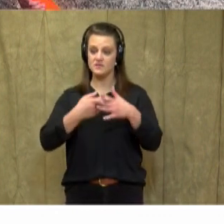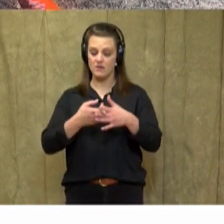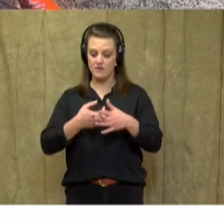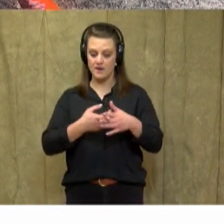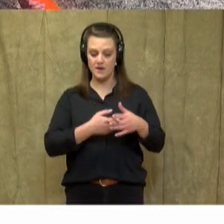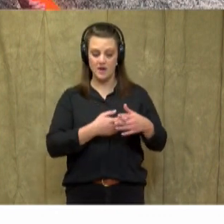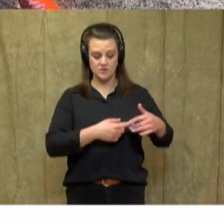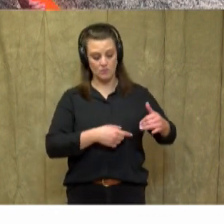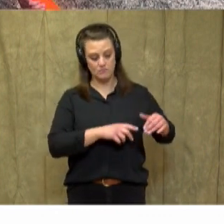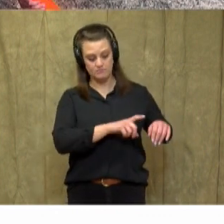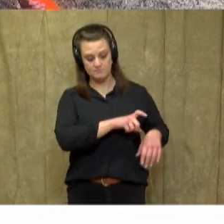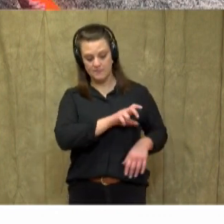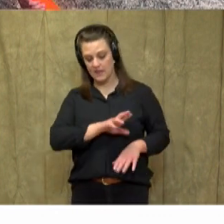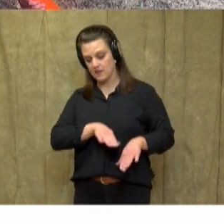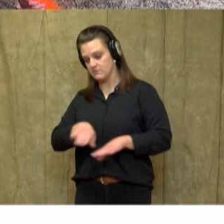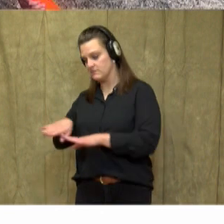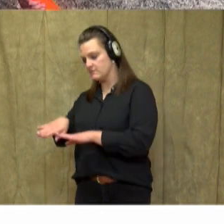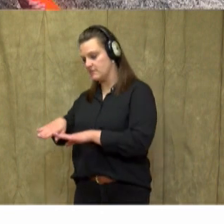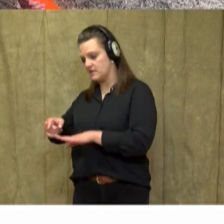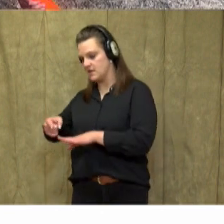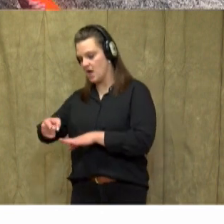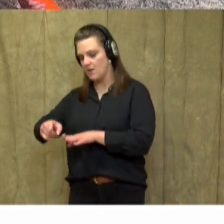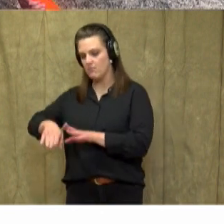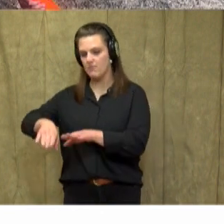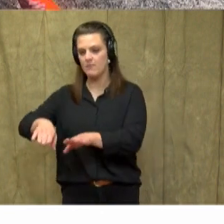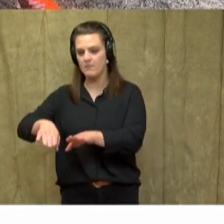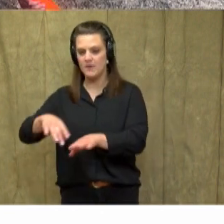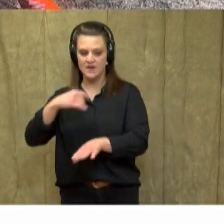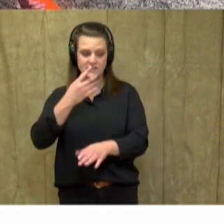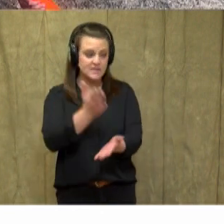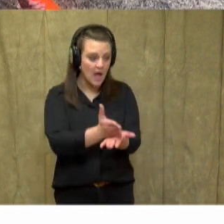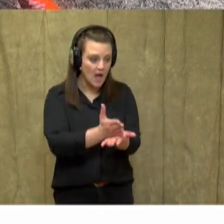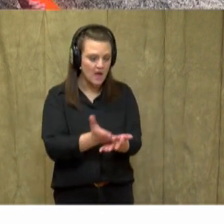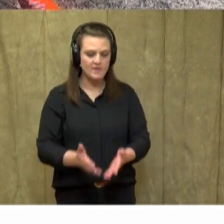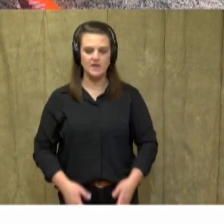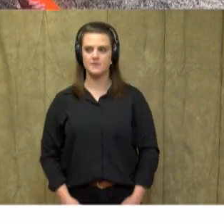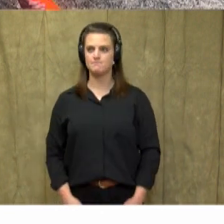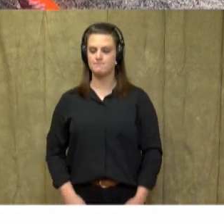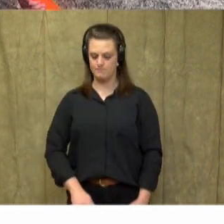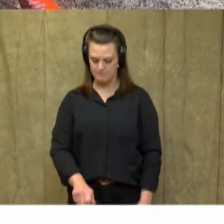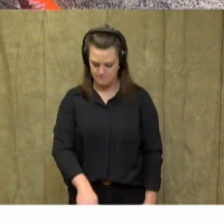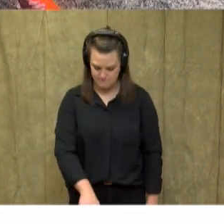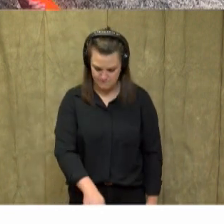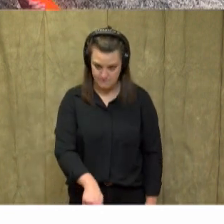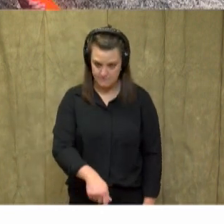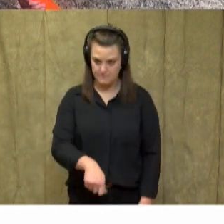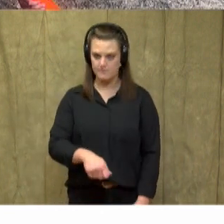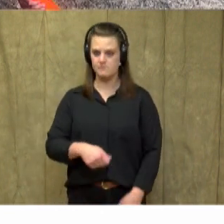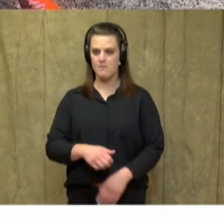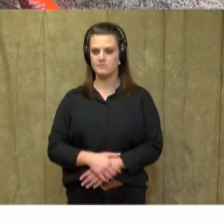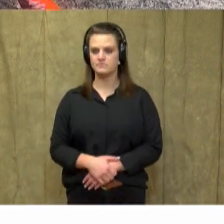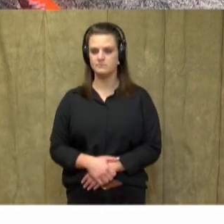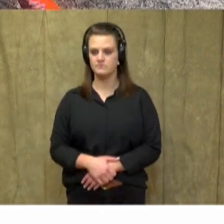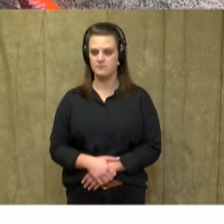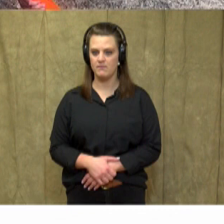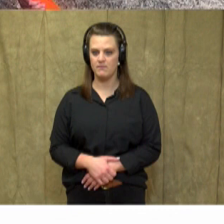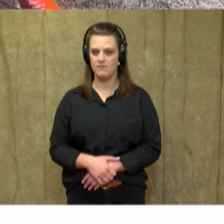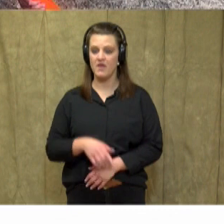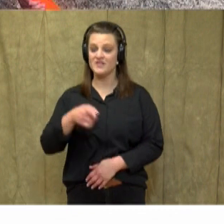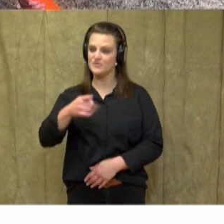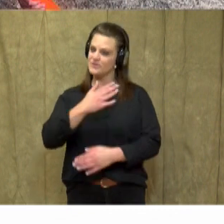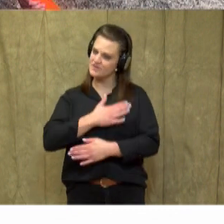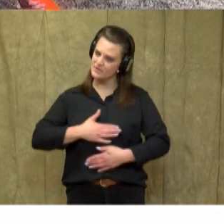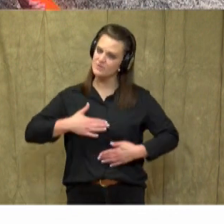up the y, and when I told them to stop, they had to plot where they stopped. So you can